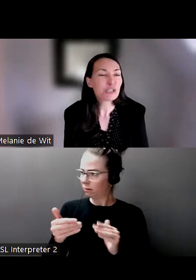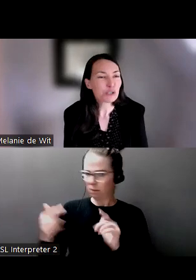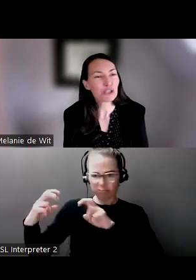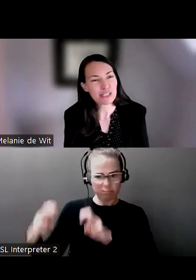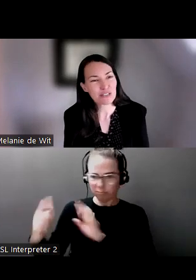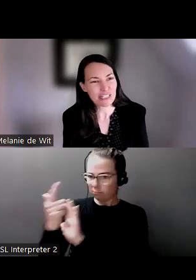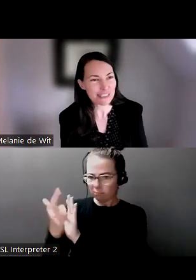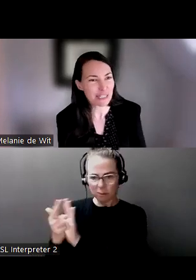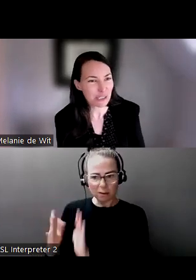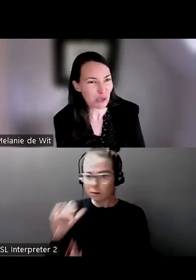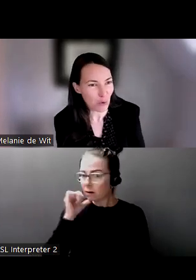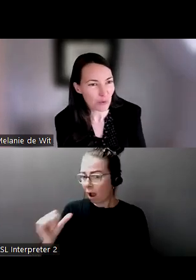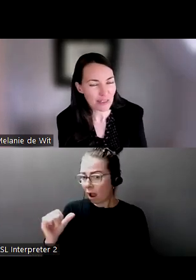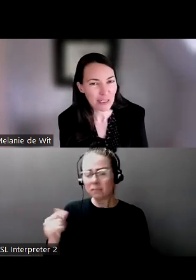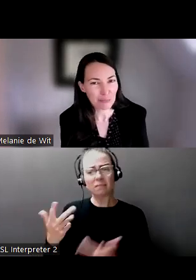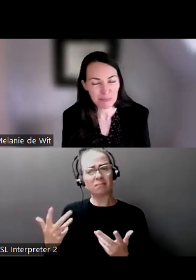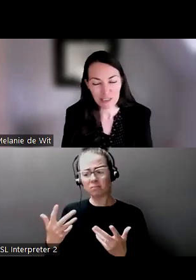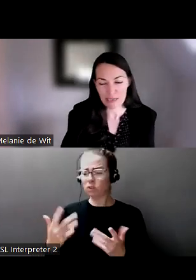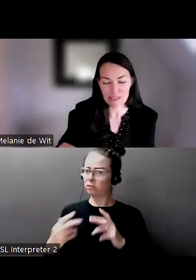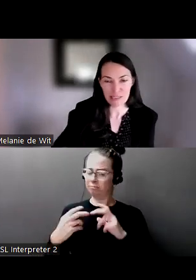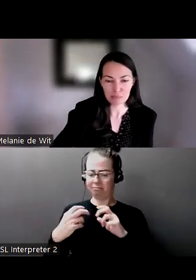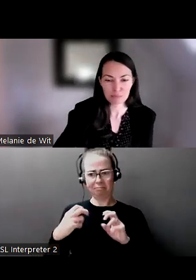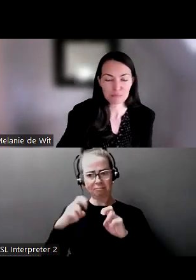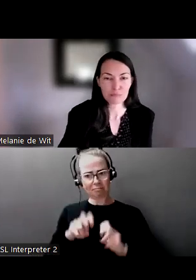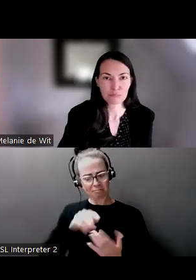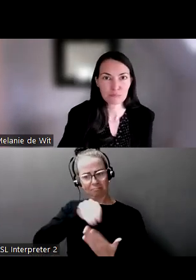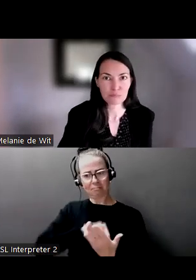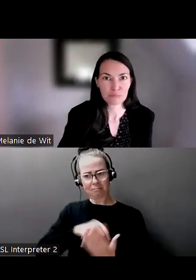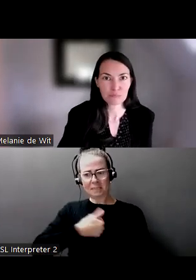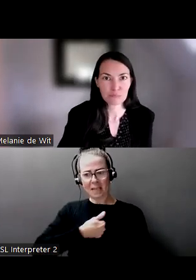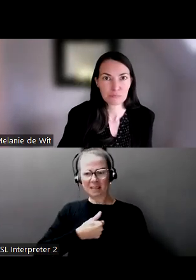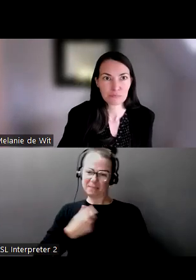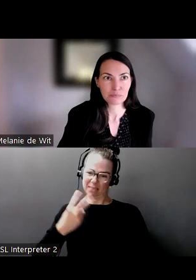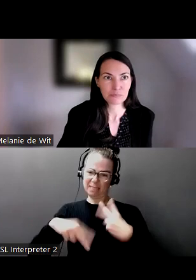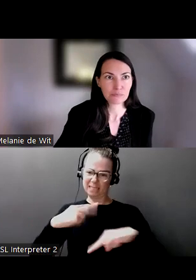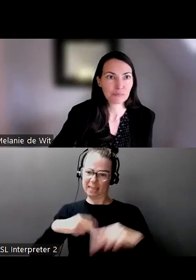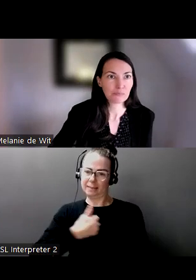then you're kind of assessing your own capacity.